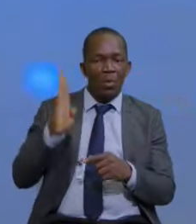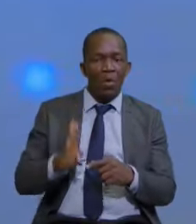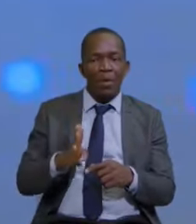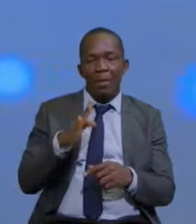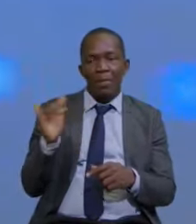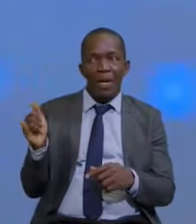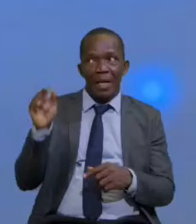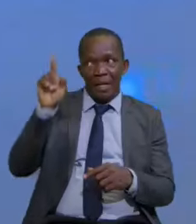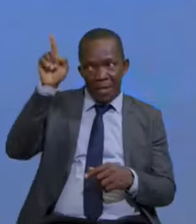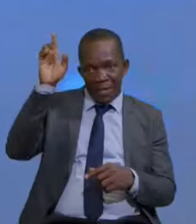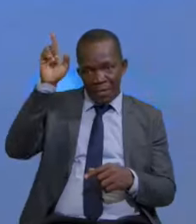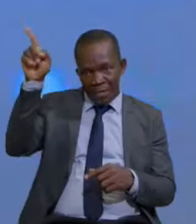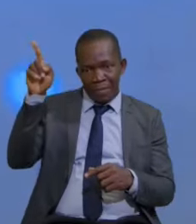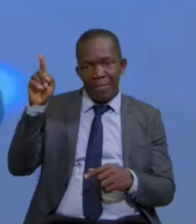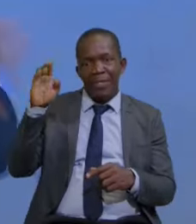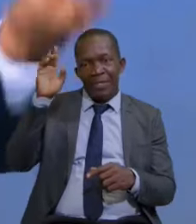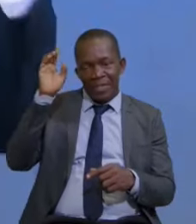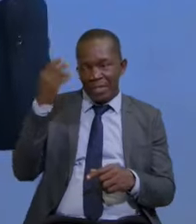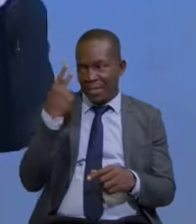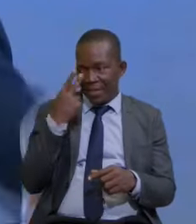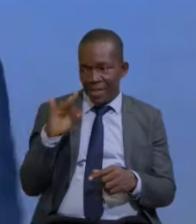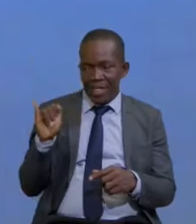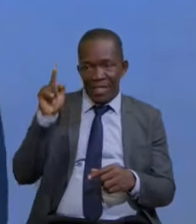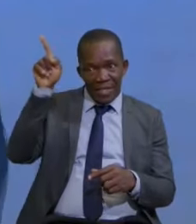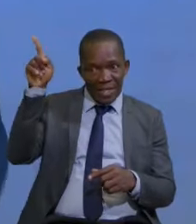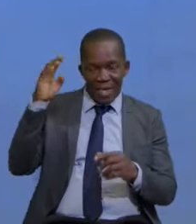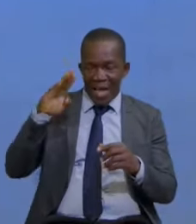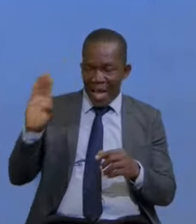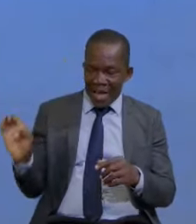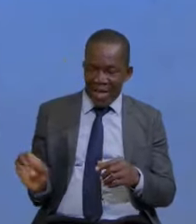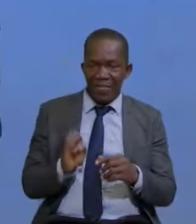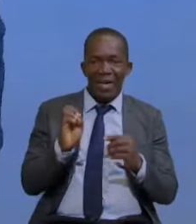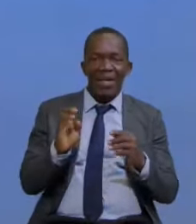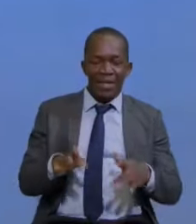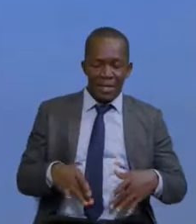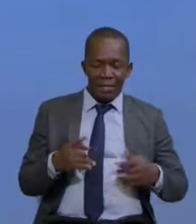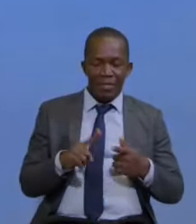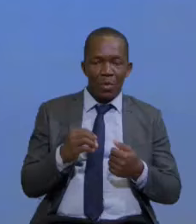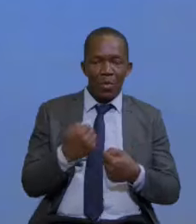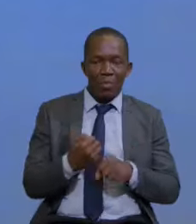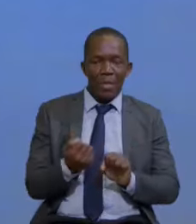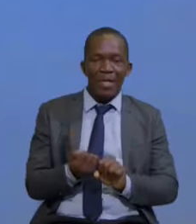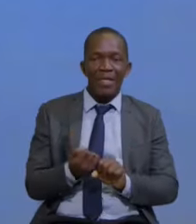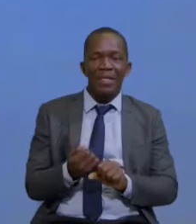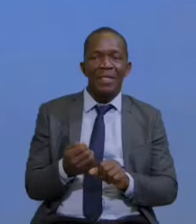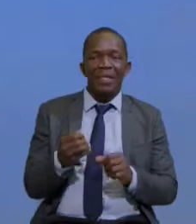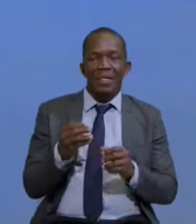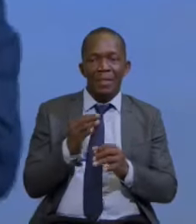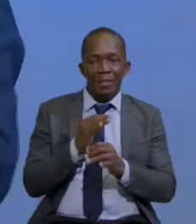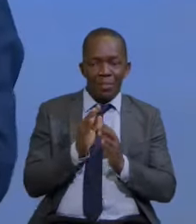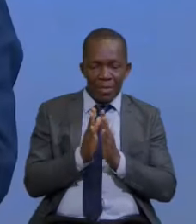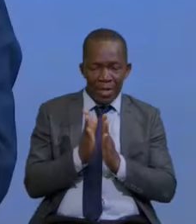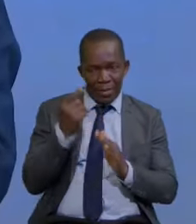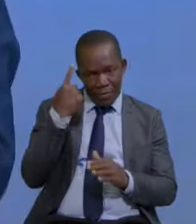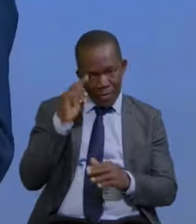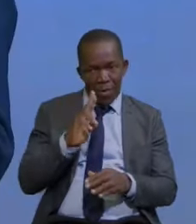ever liveth to make intercession for them. The point is, he is able to